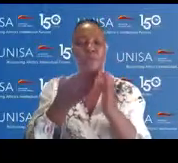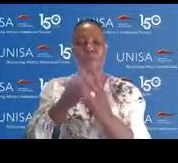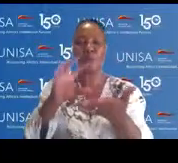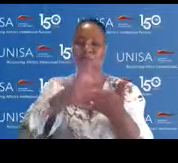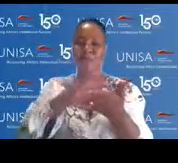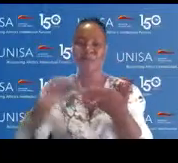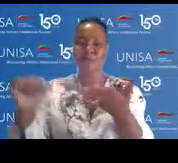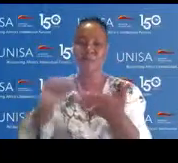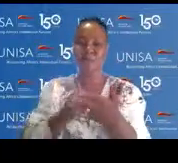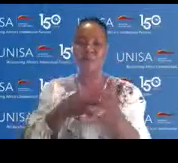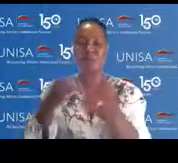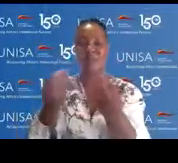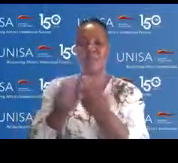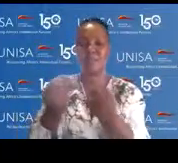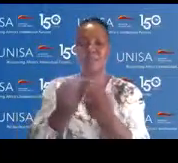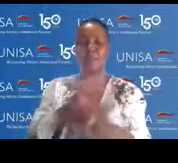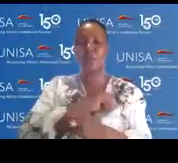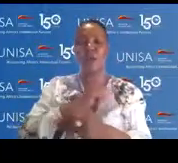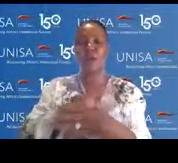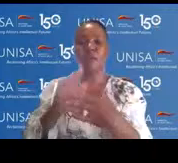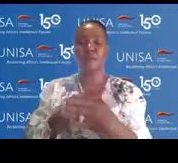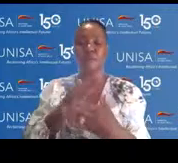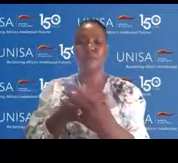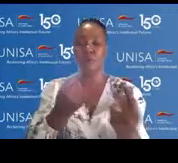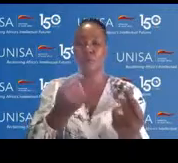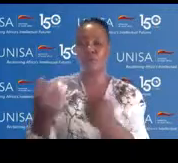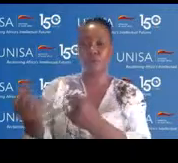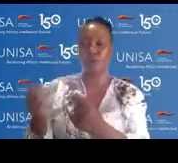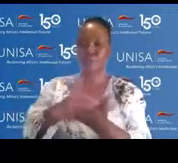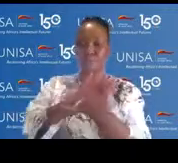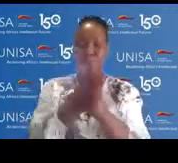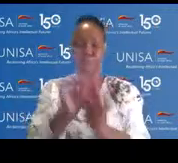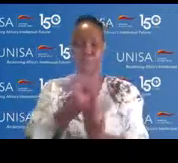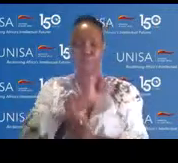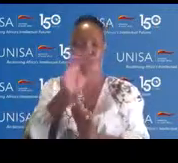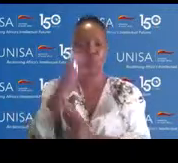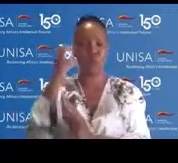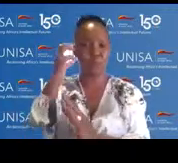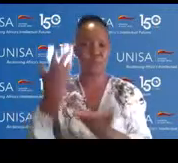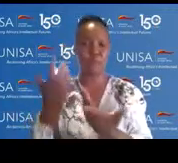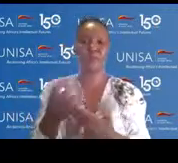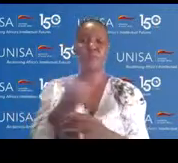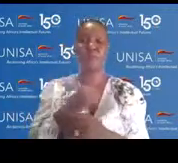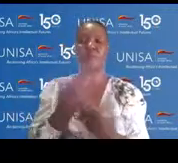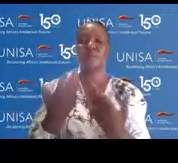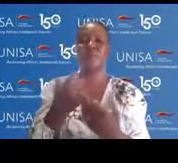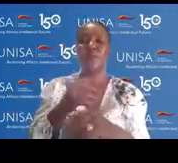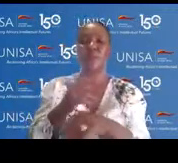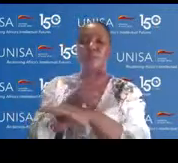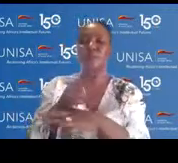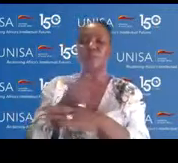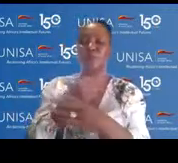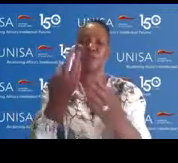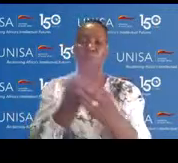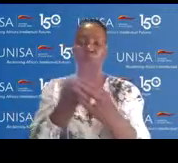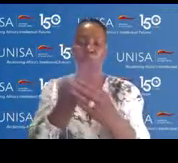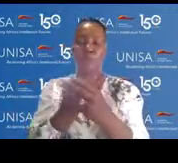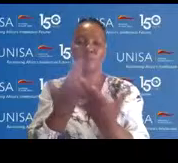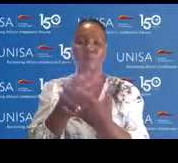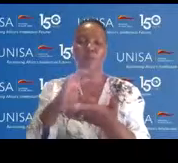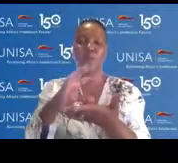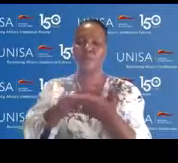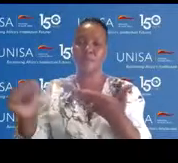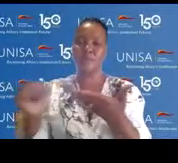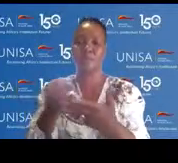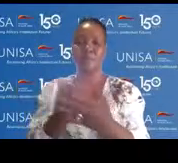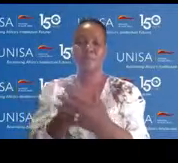that, because you can do a little bit of damage to your device, because if I delete the movies folder, it will delete it on the device